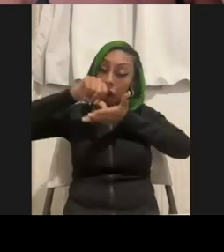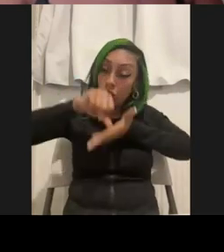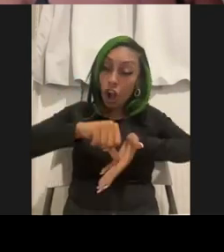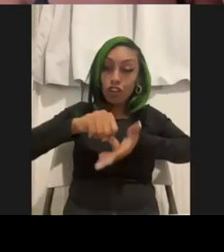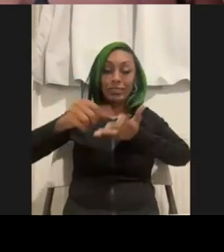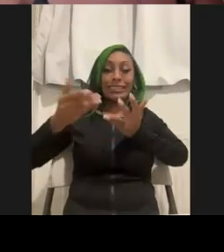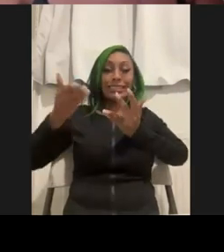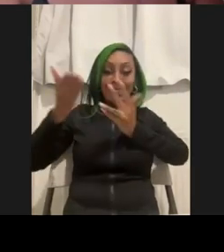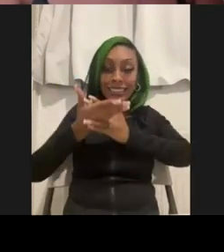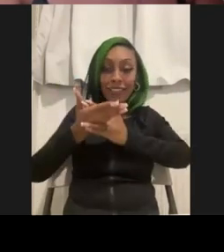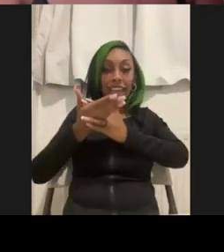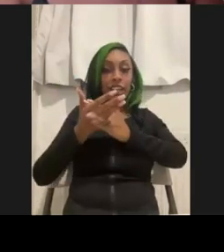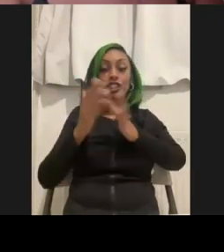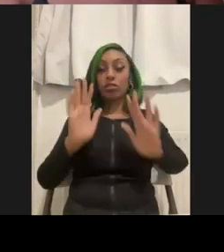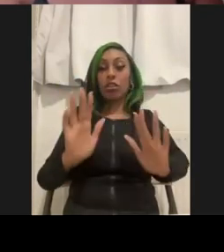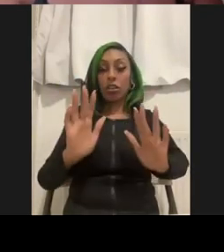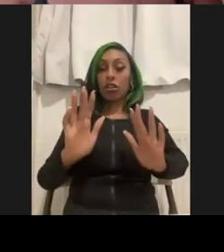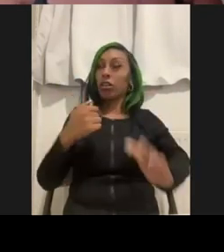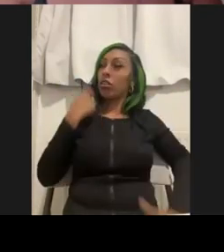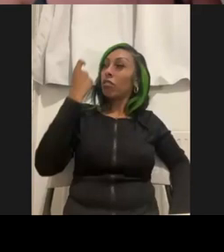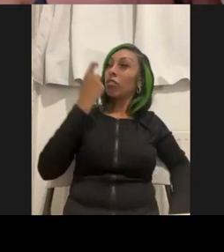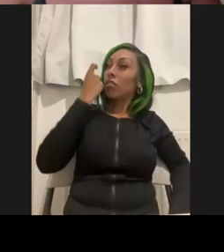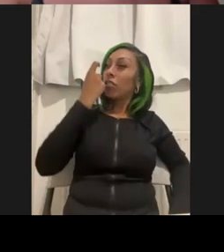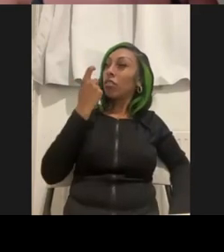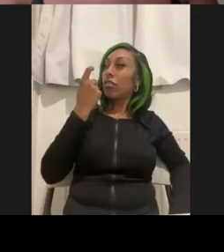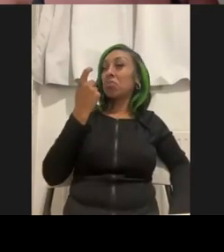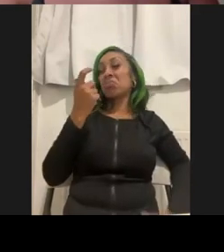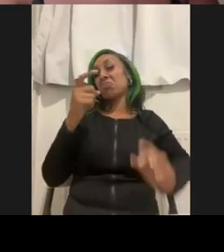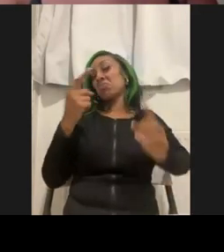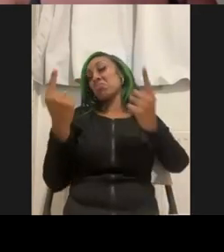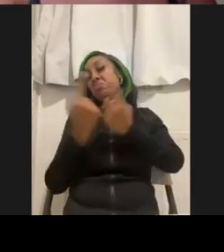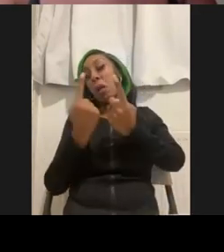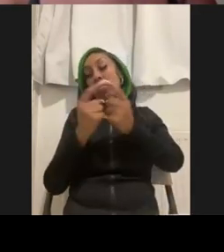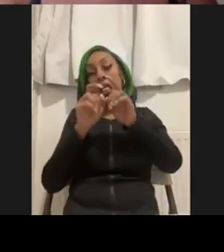interventions. And if I think about something like,